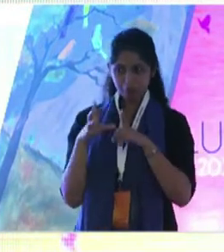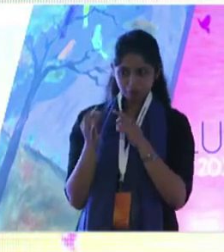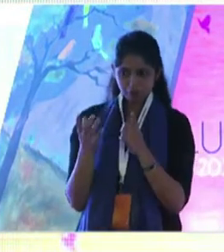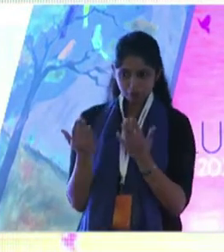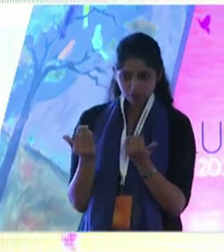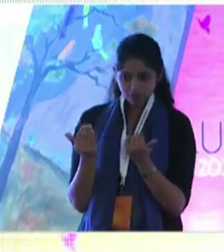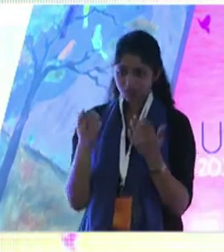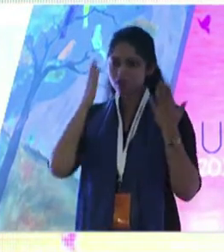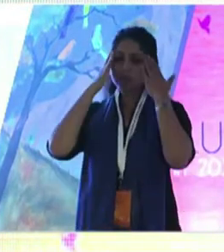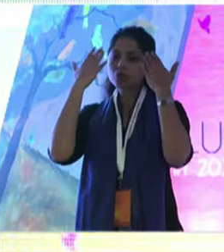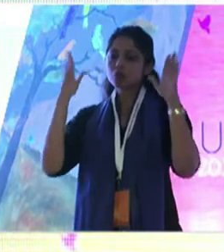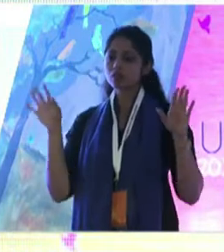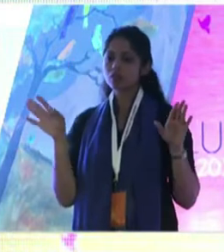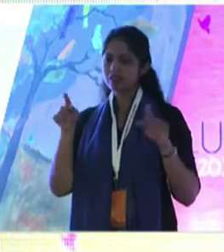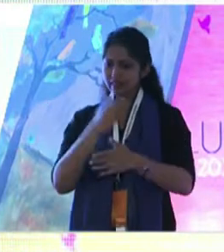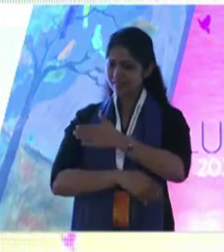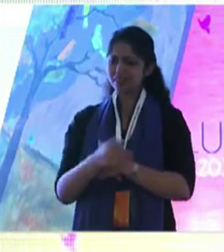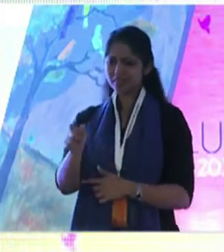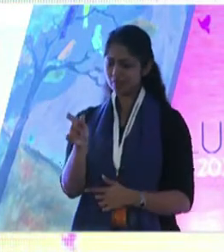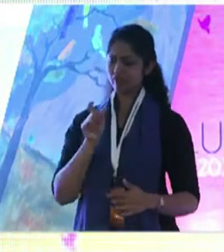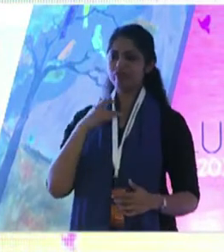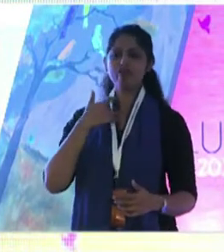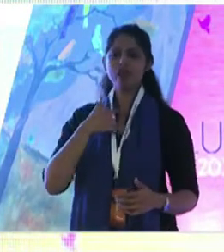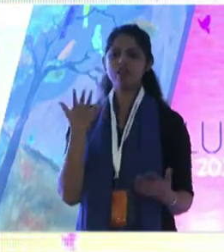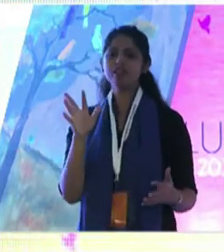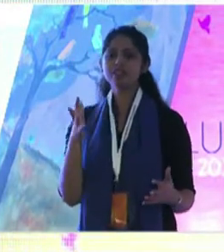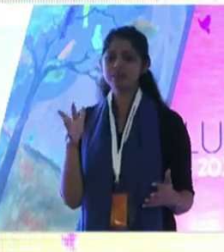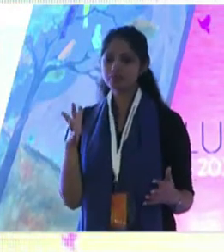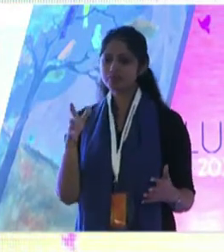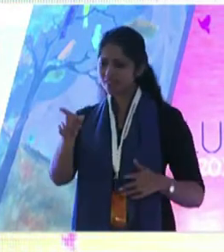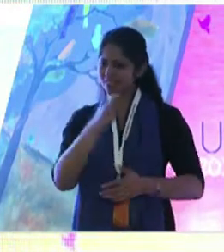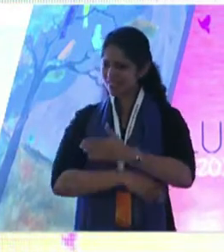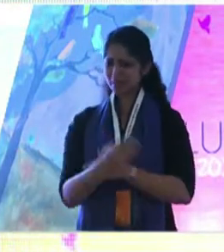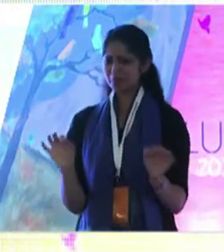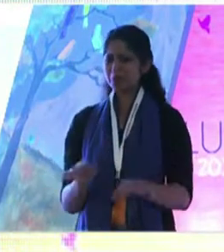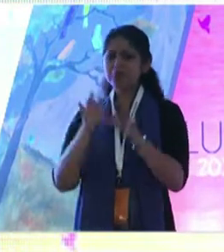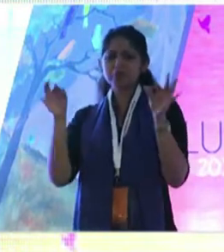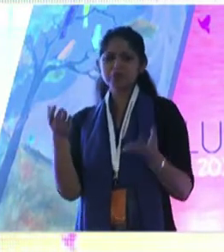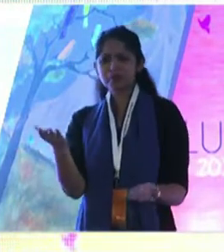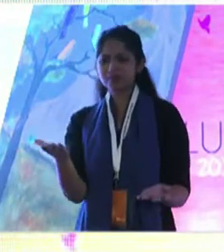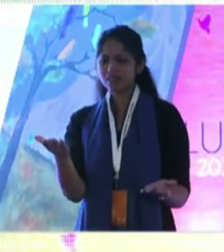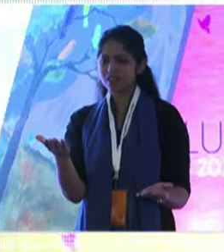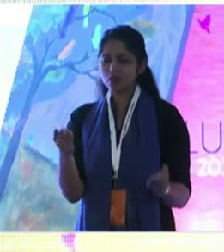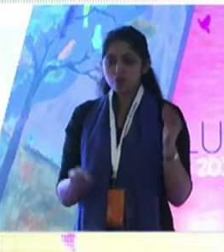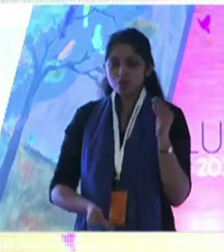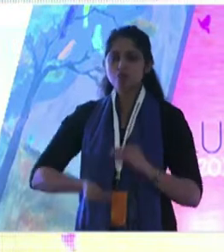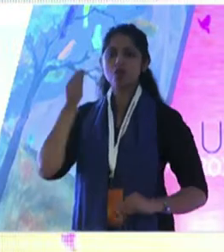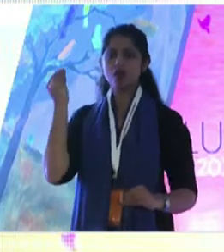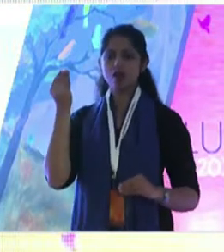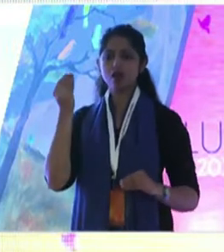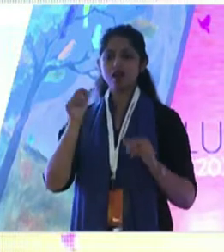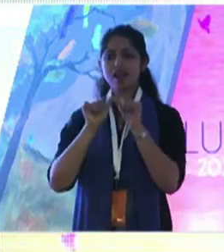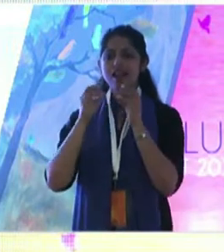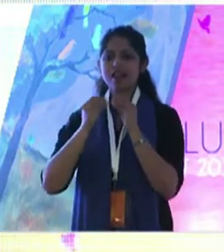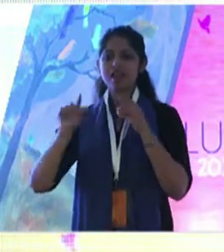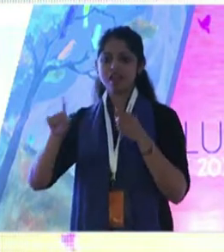I'm not sure whether to even call it disability because as I know it, Siddharth is not disabled. Siddharth is much more able than a lot